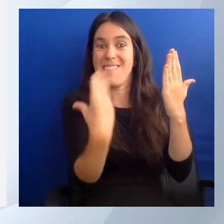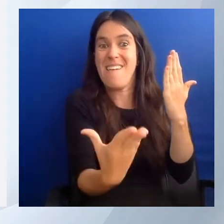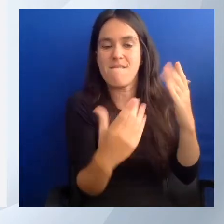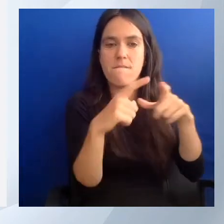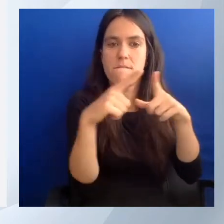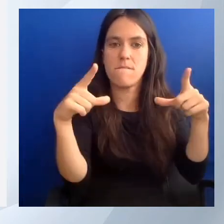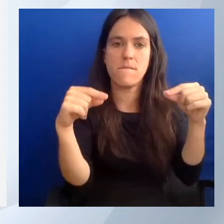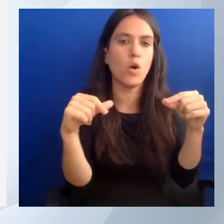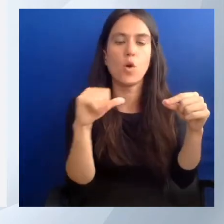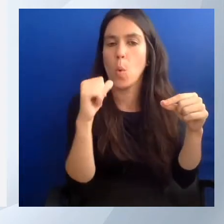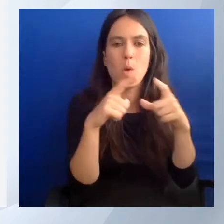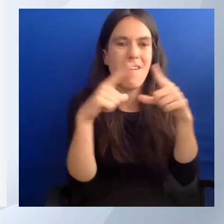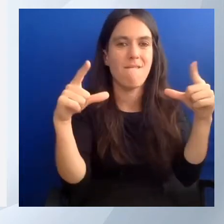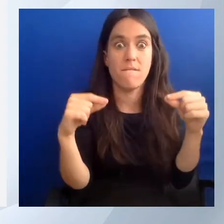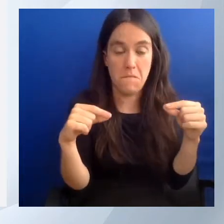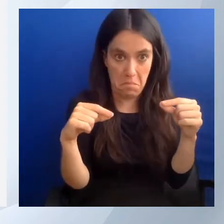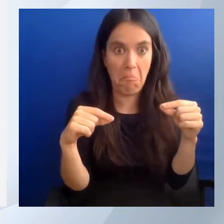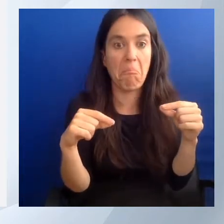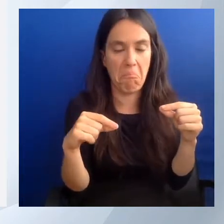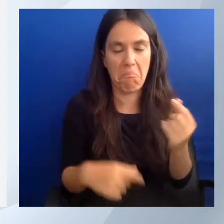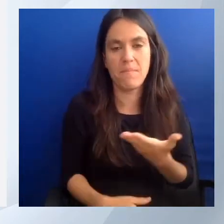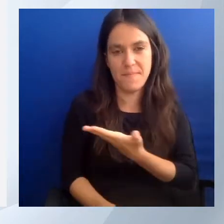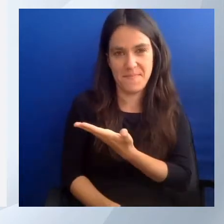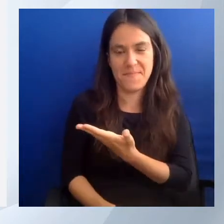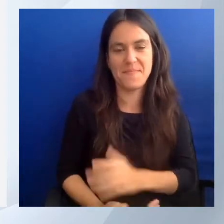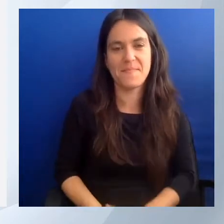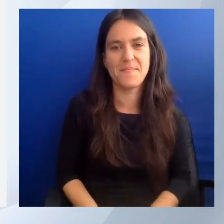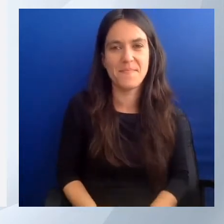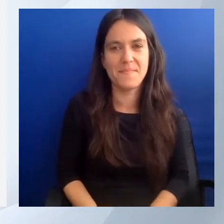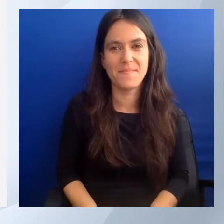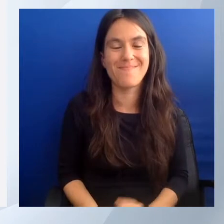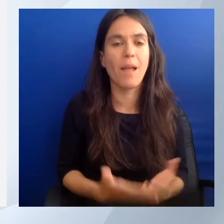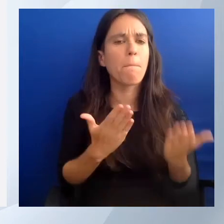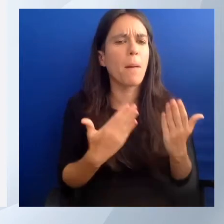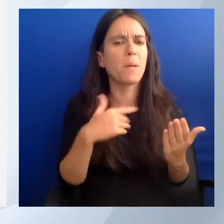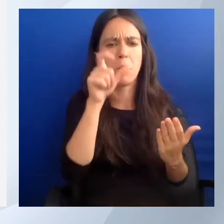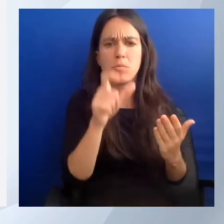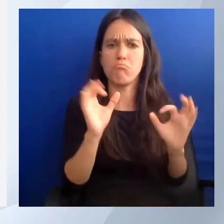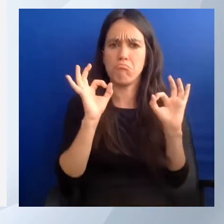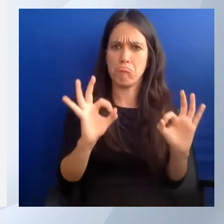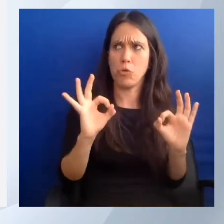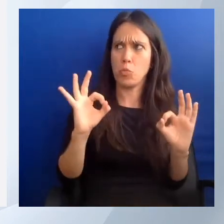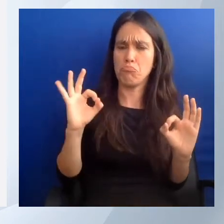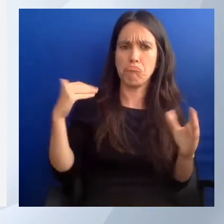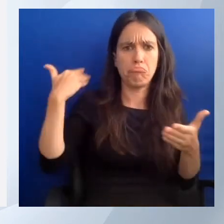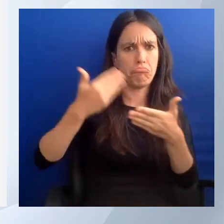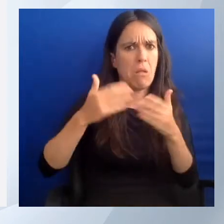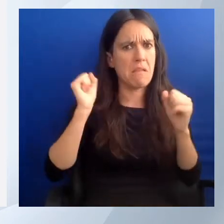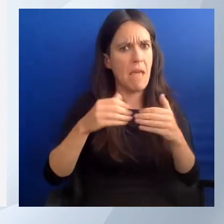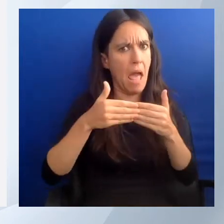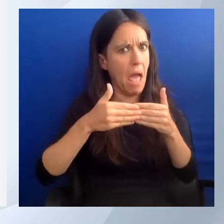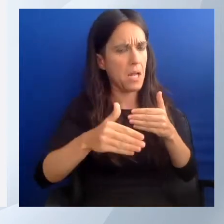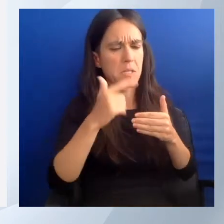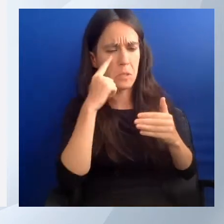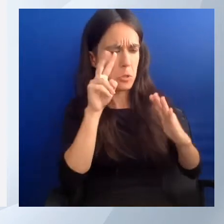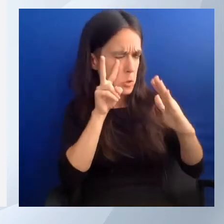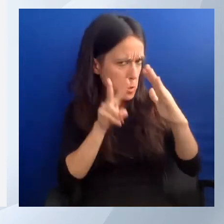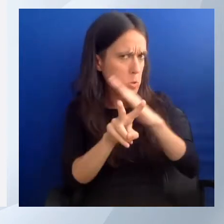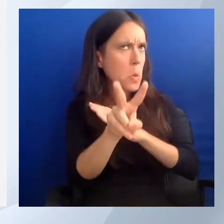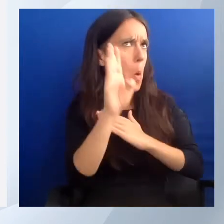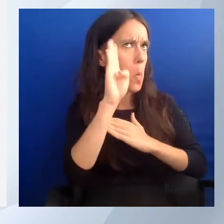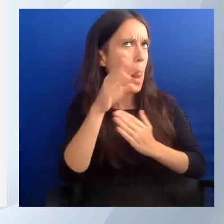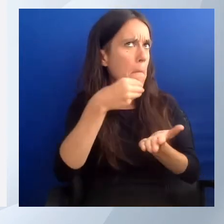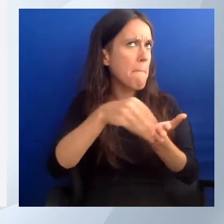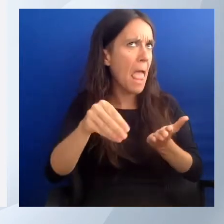them. If the person, on the other hand, is going to pay for the bill, and the model predicts that, we're going to hand out a credit